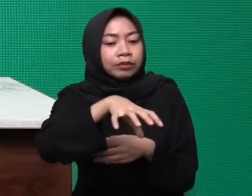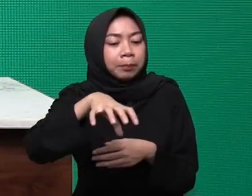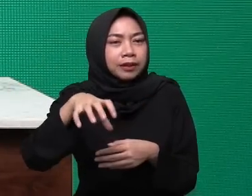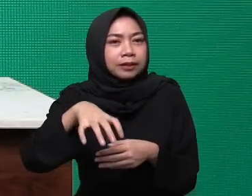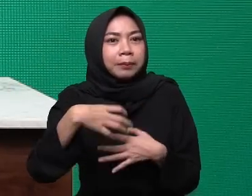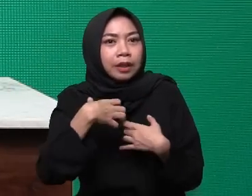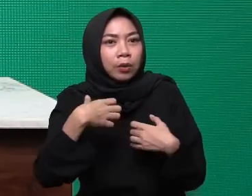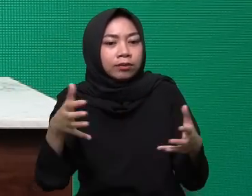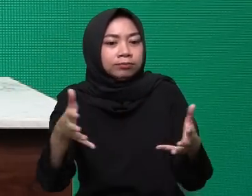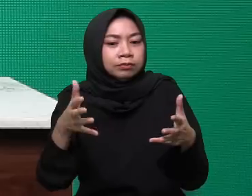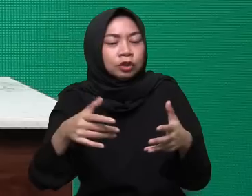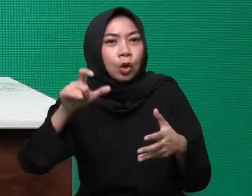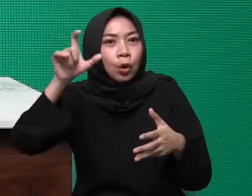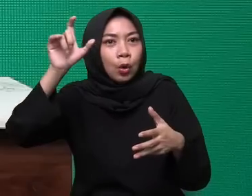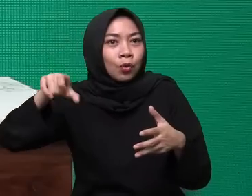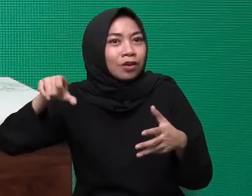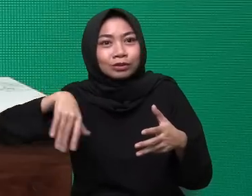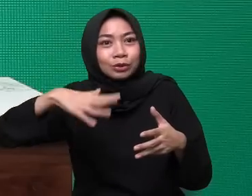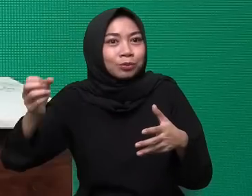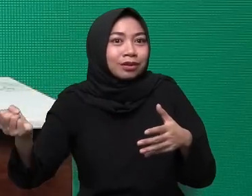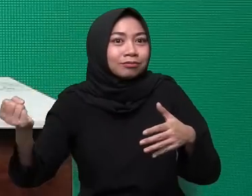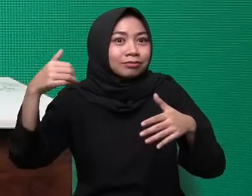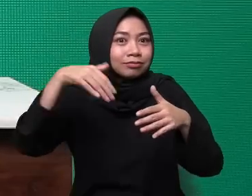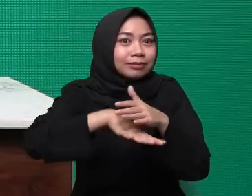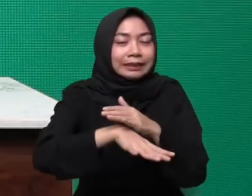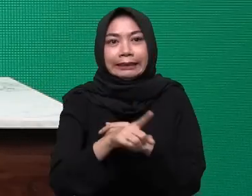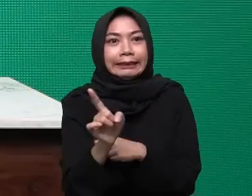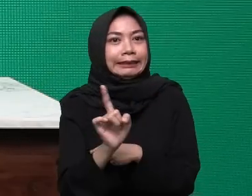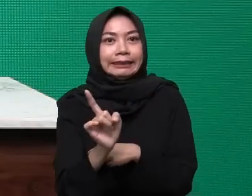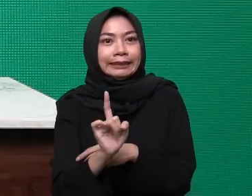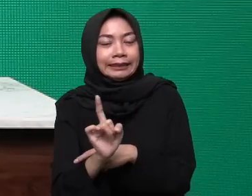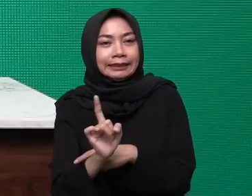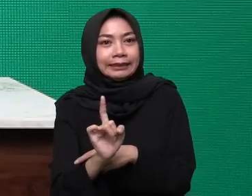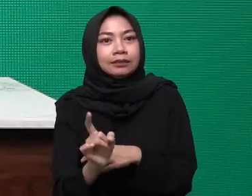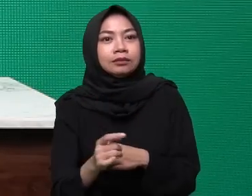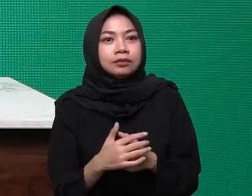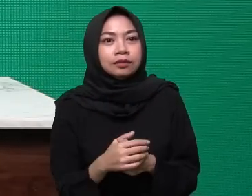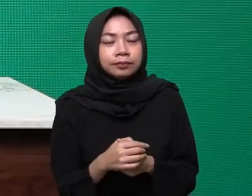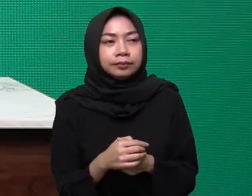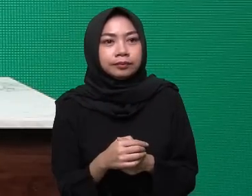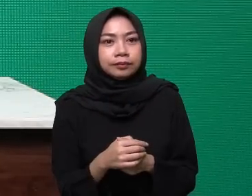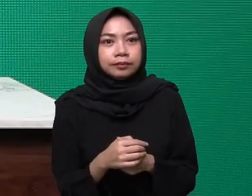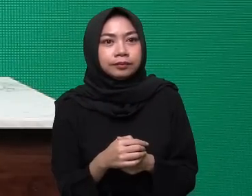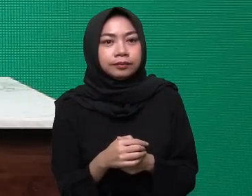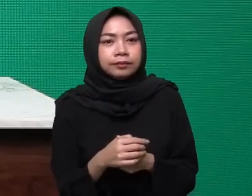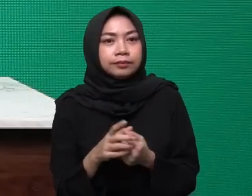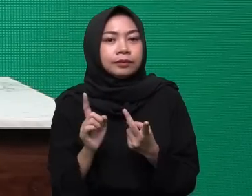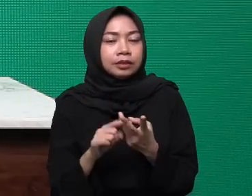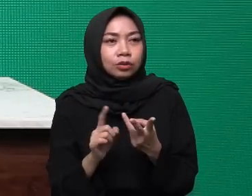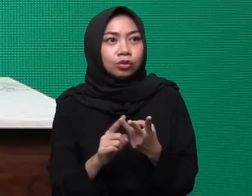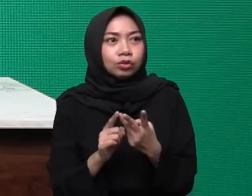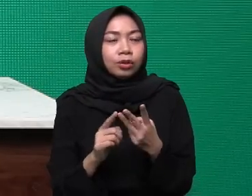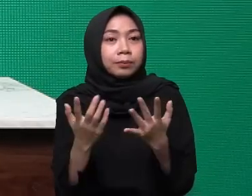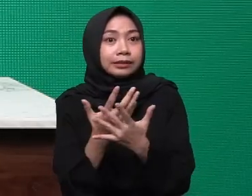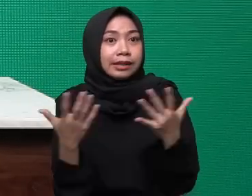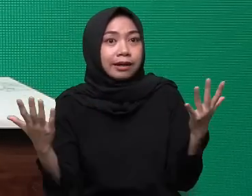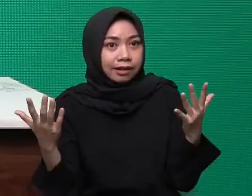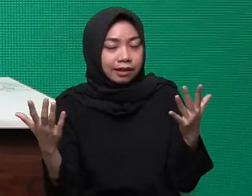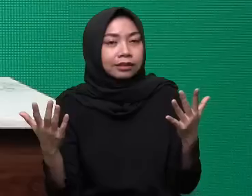just anyone can enter animal husbandry areas that are prone to FMD. And the public can take steps